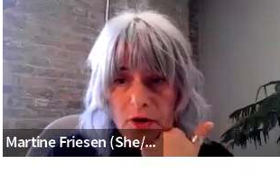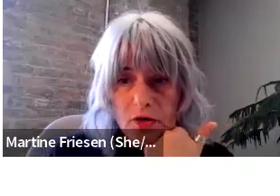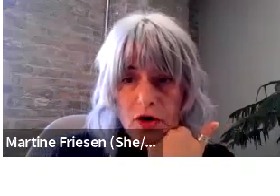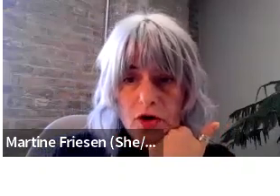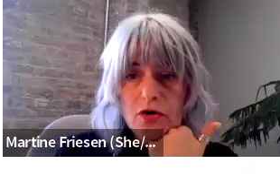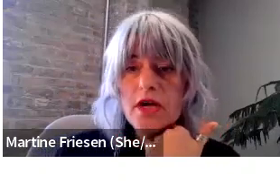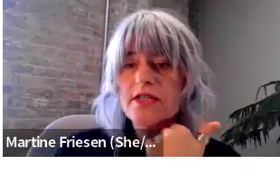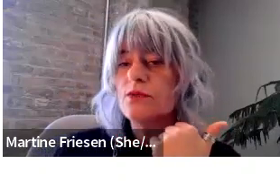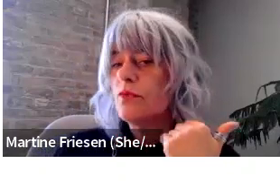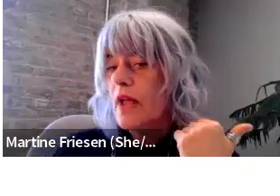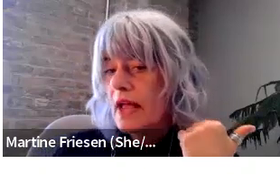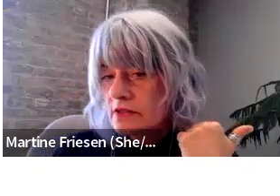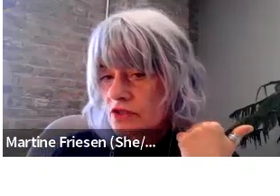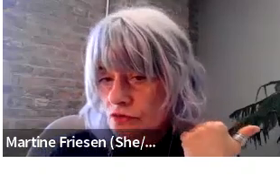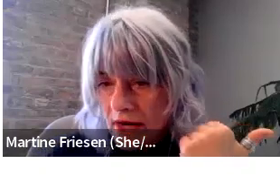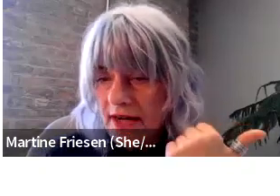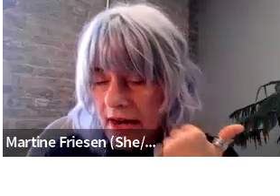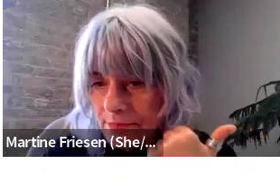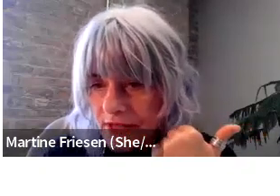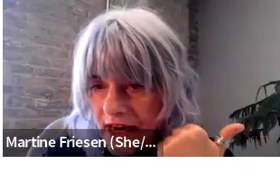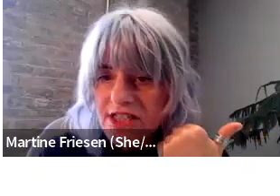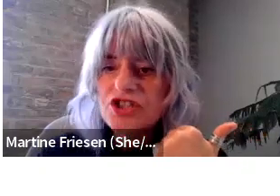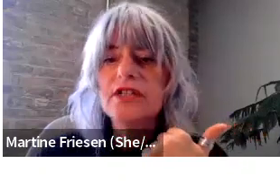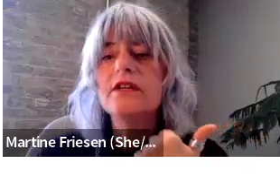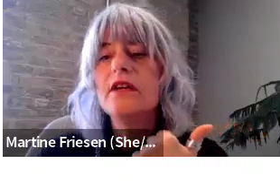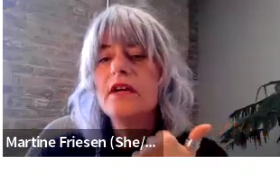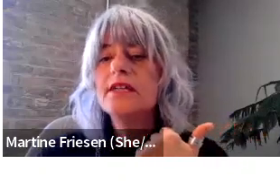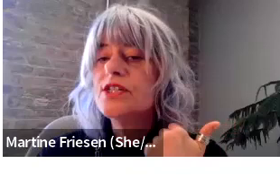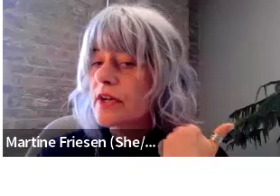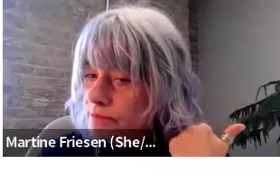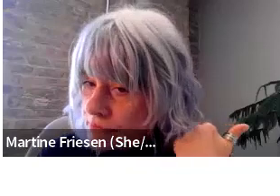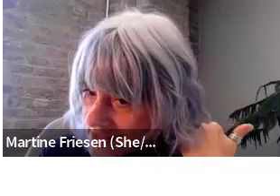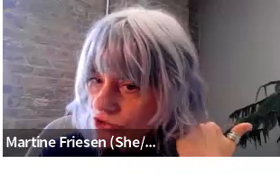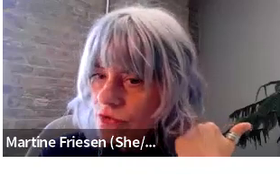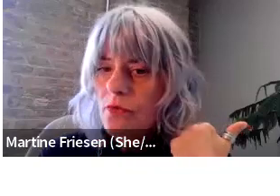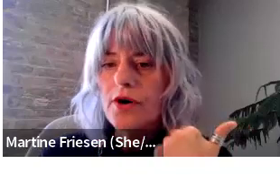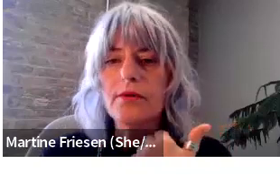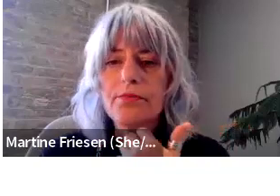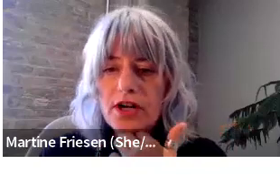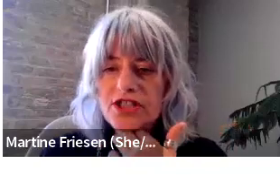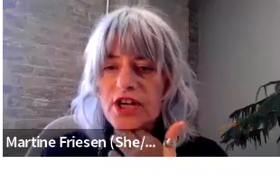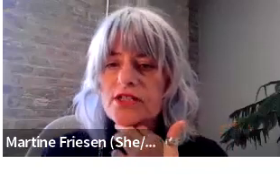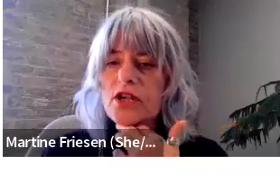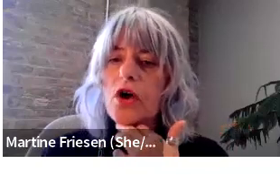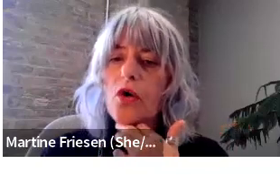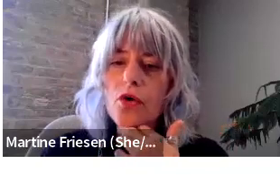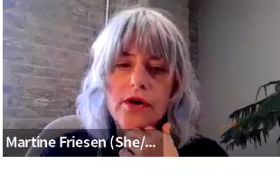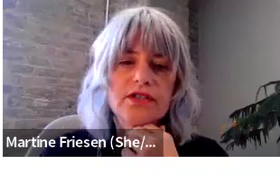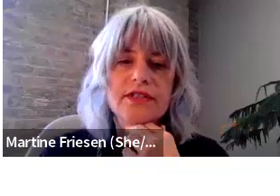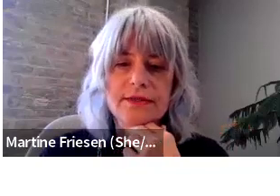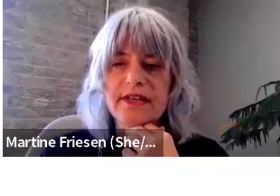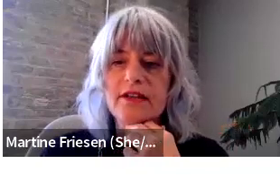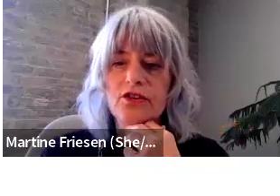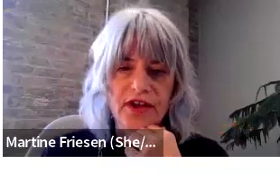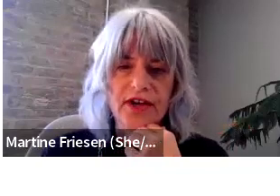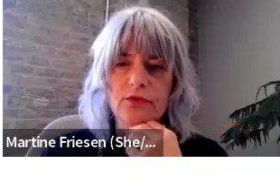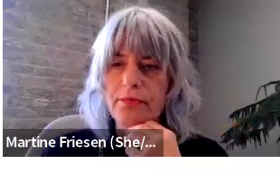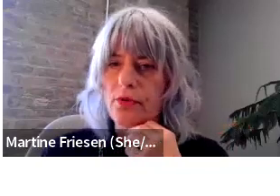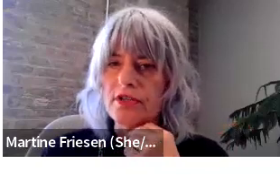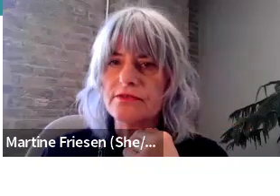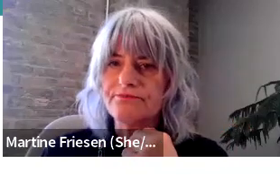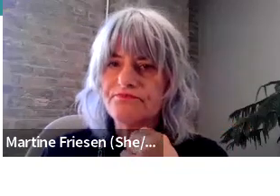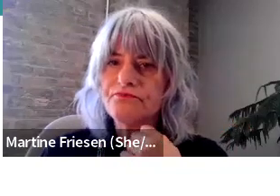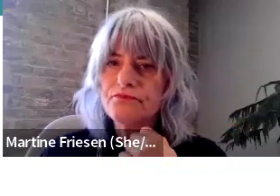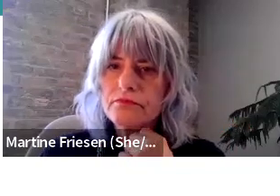in Manipogo, to write an application, to complete your awarded project, or to submit your